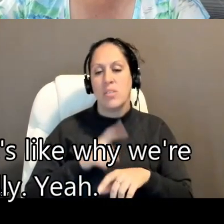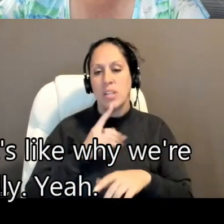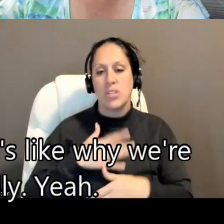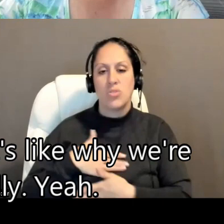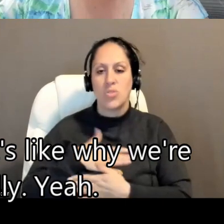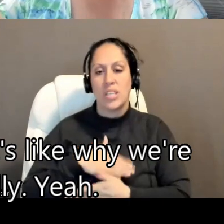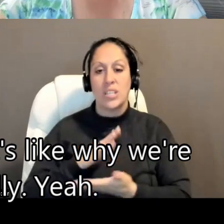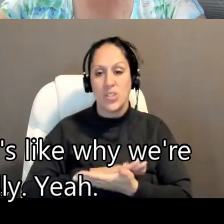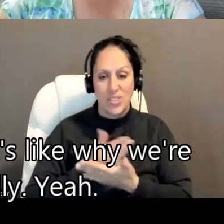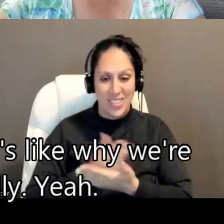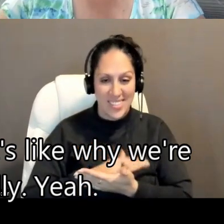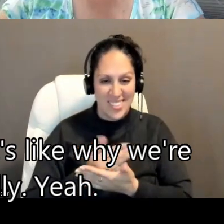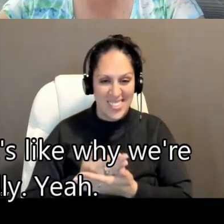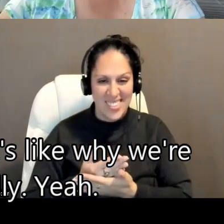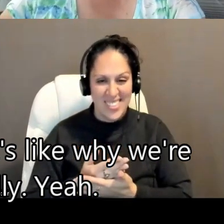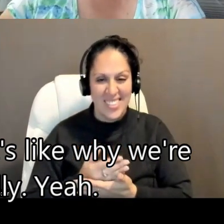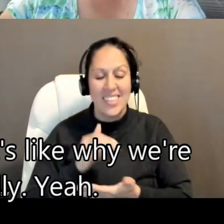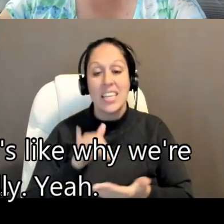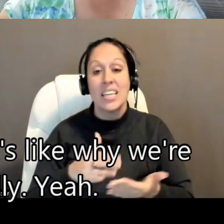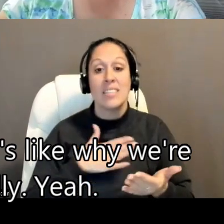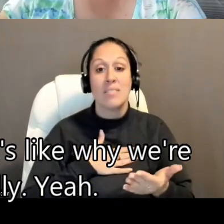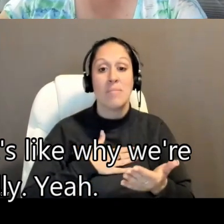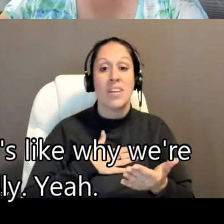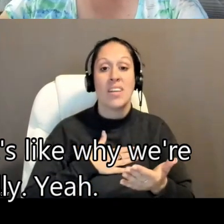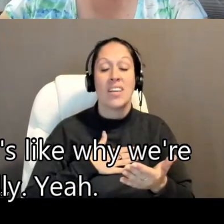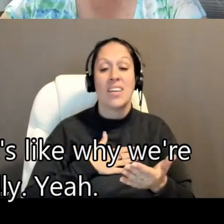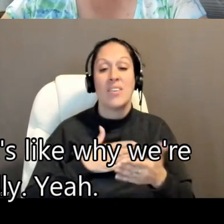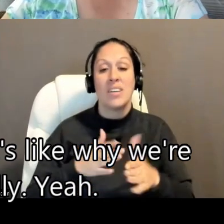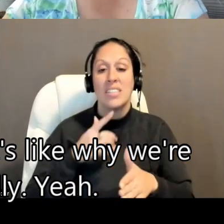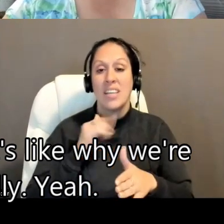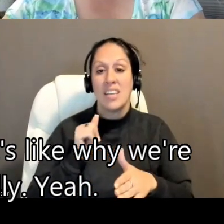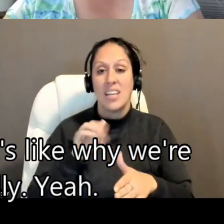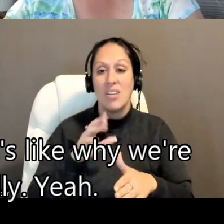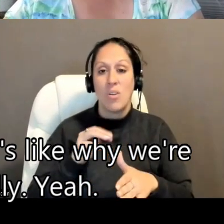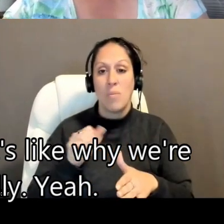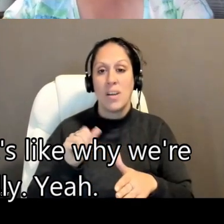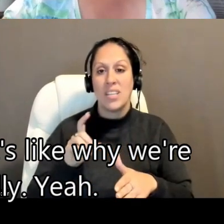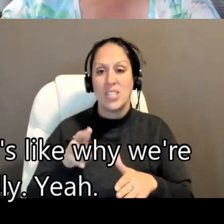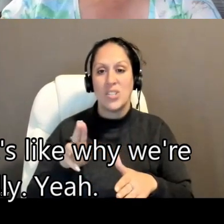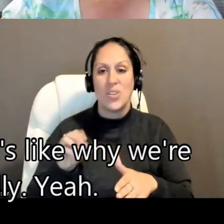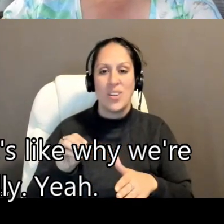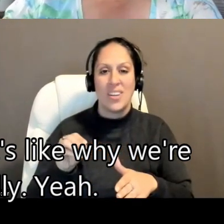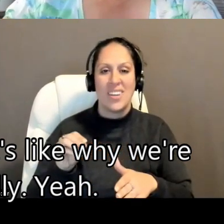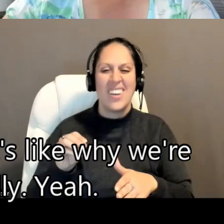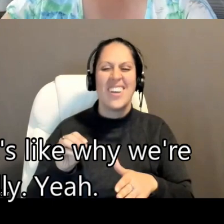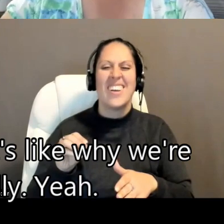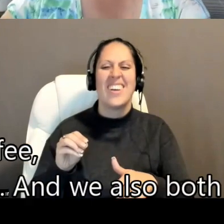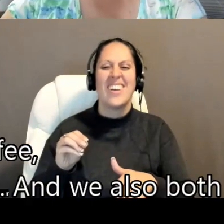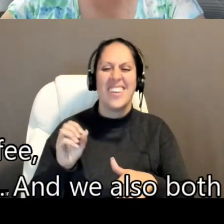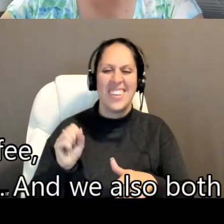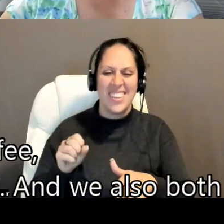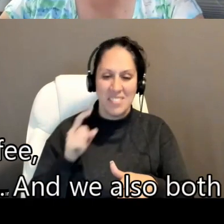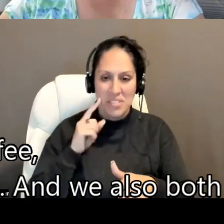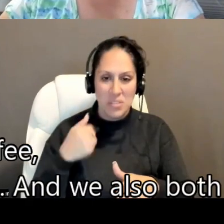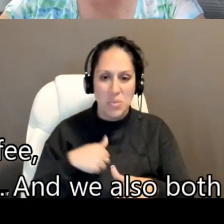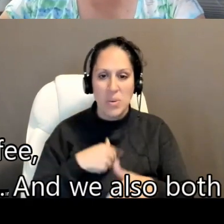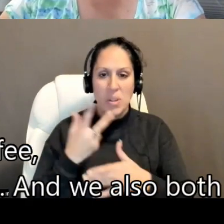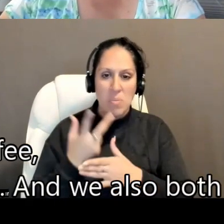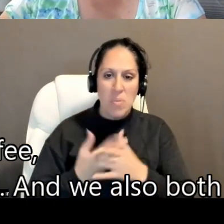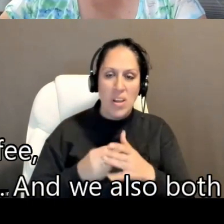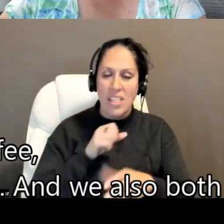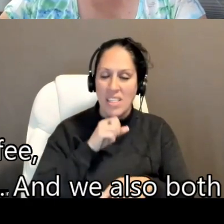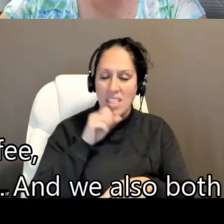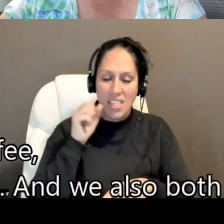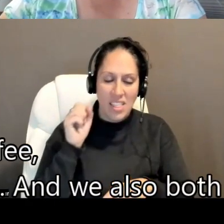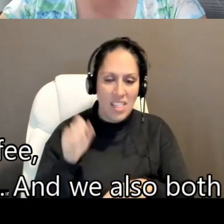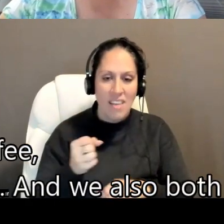Cooking. That's actually why we're called Aroma Duo. Oh, really? Yeah, because we both